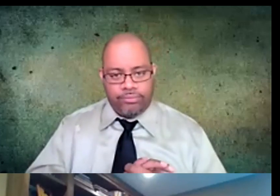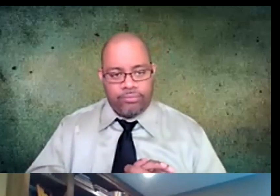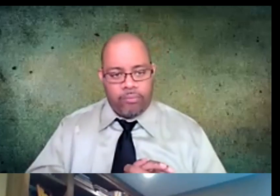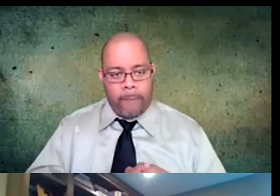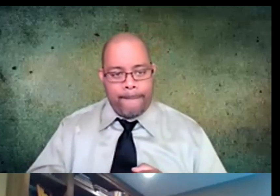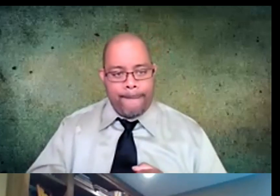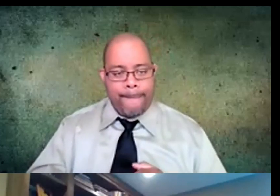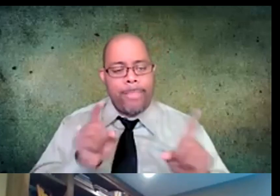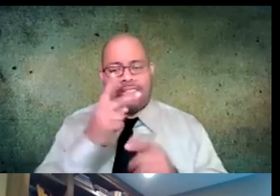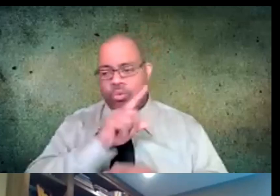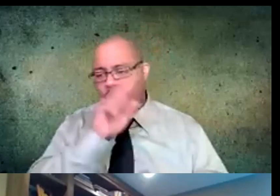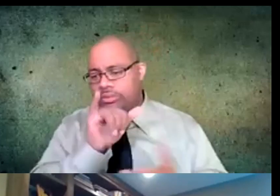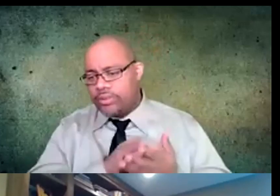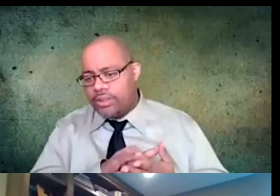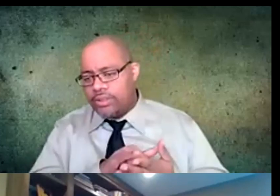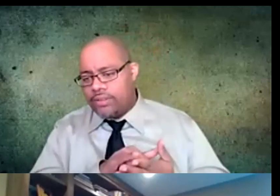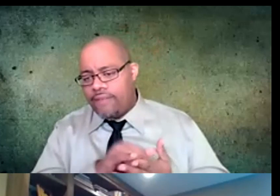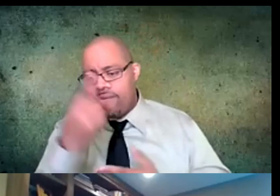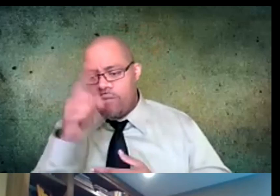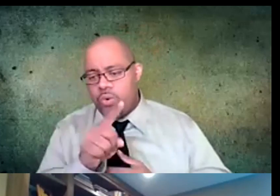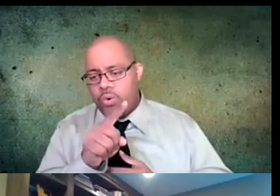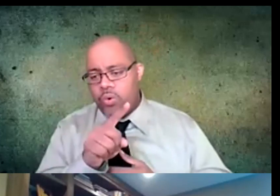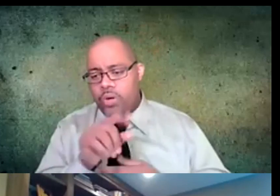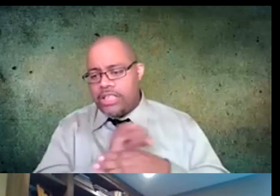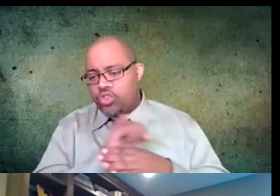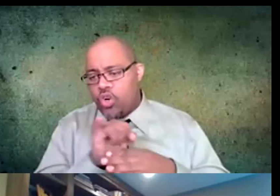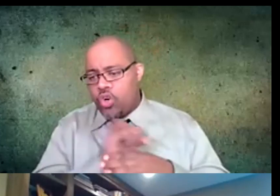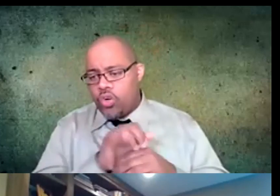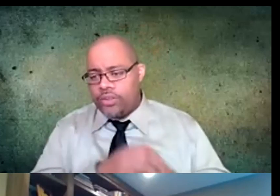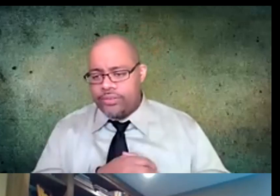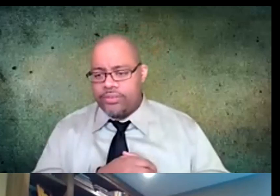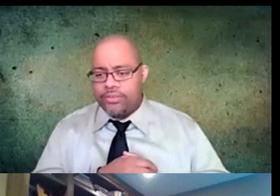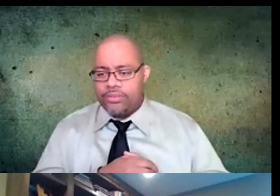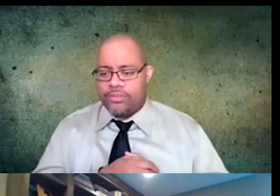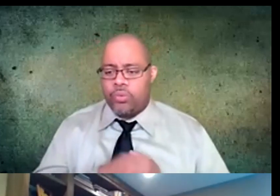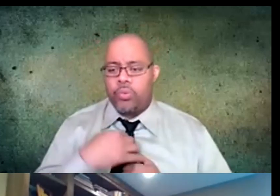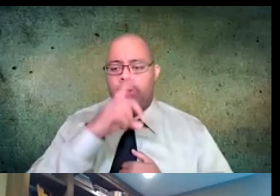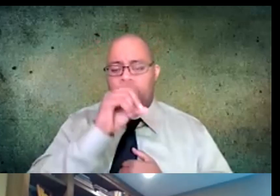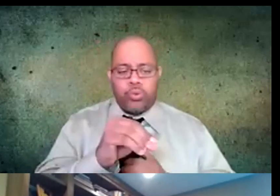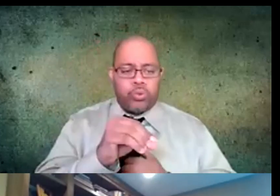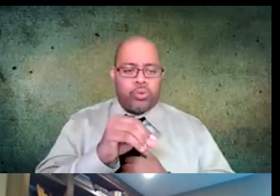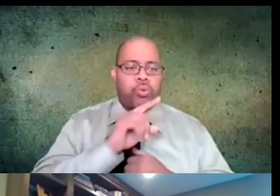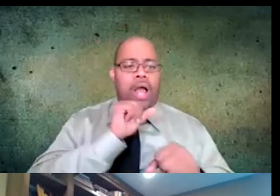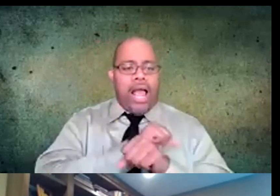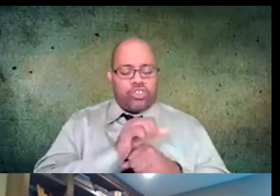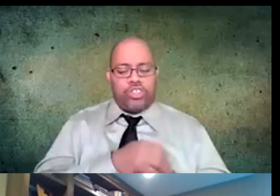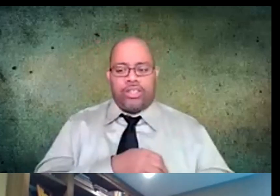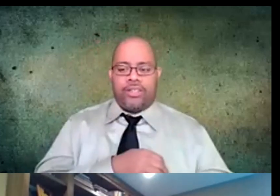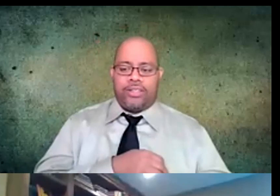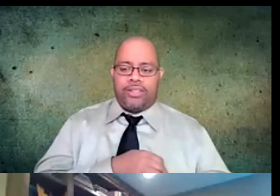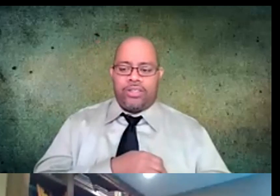I also see a question for intern. We do actually.